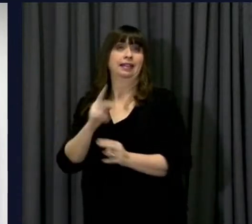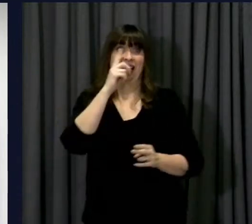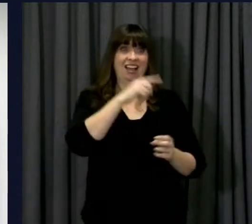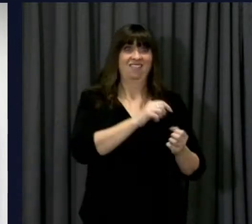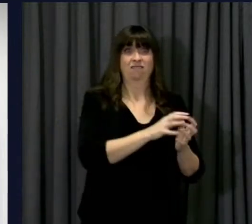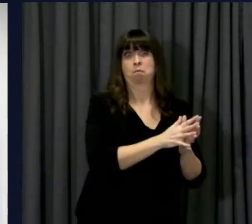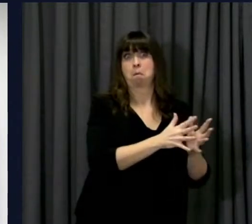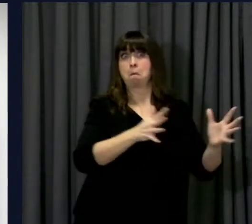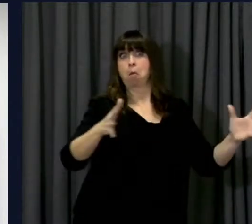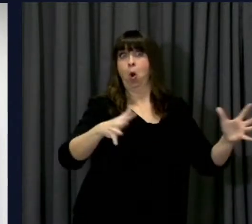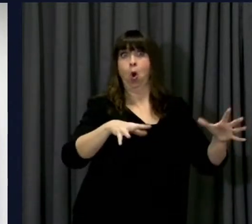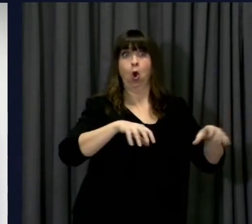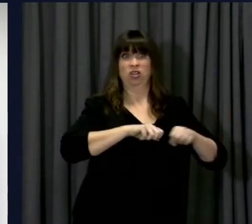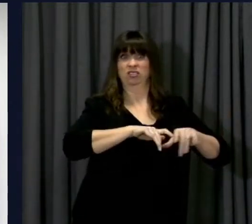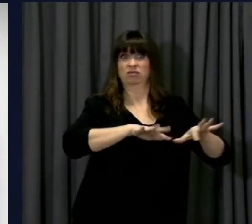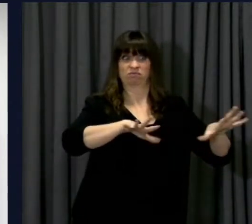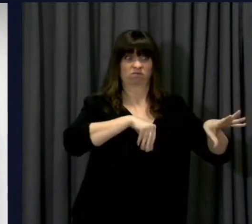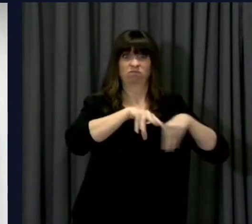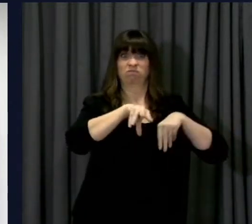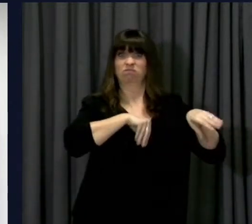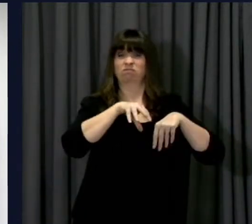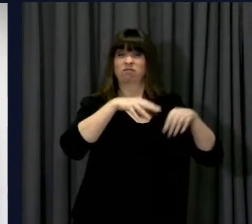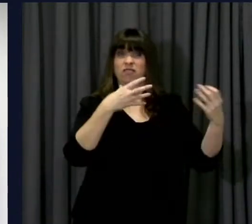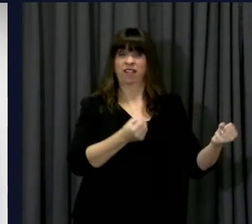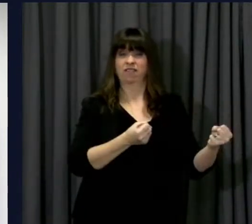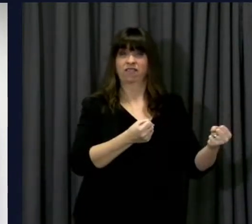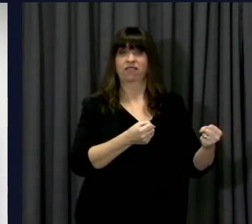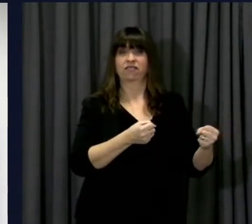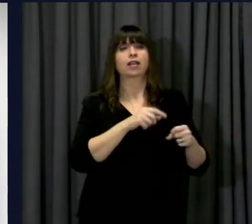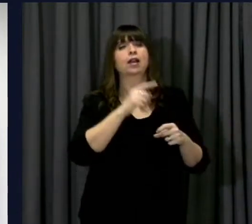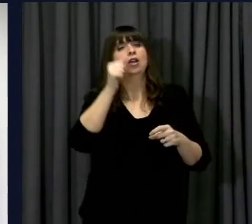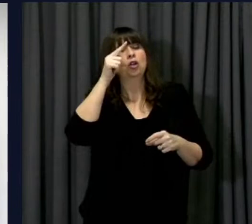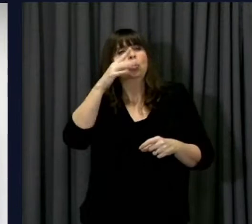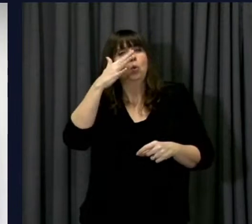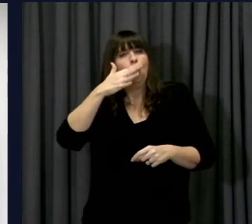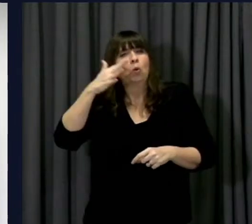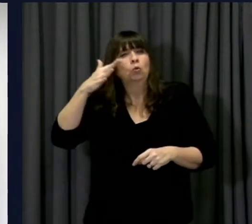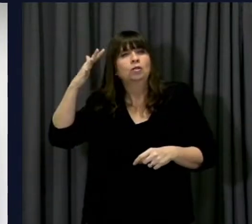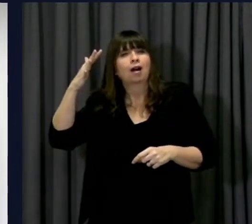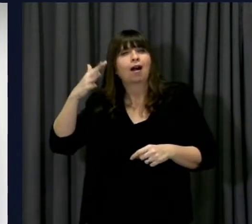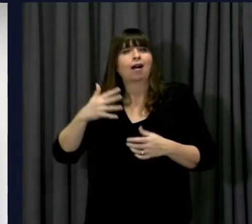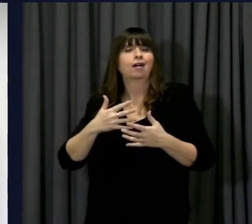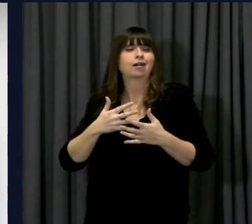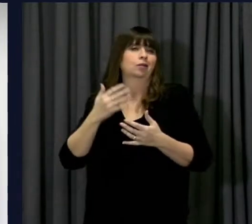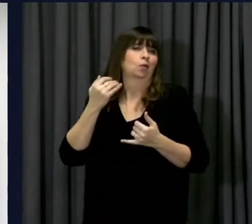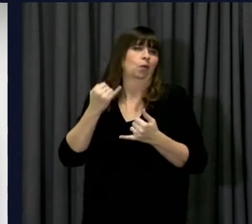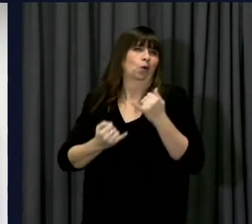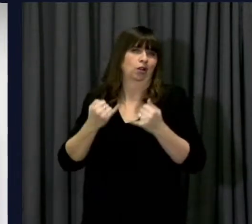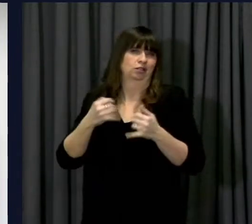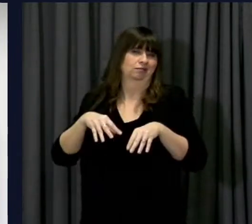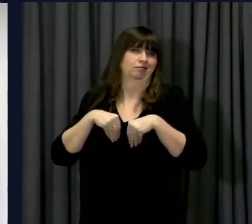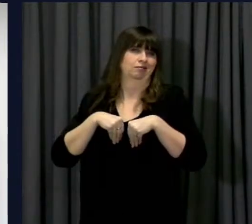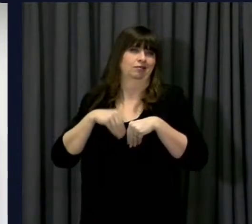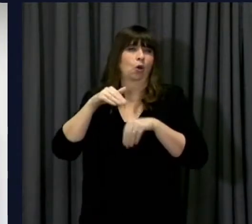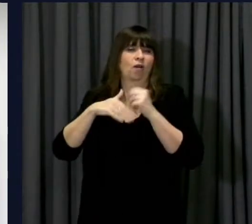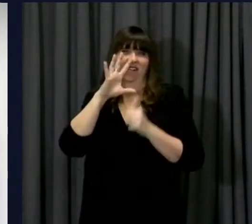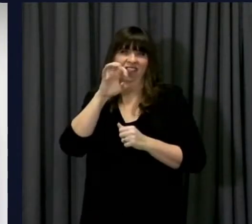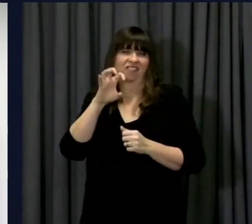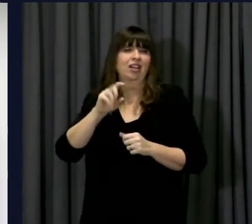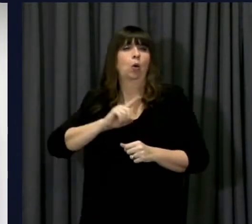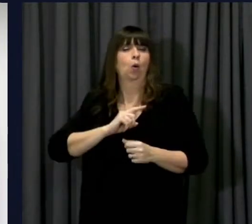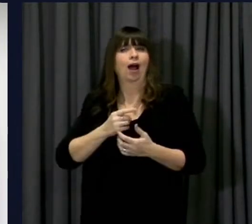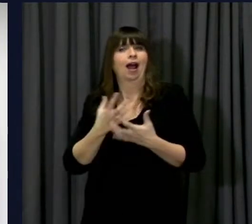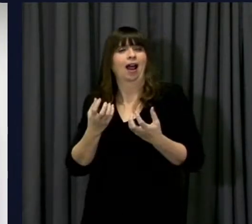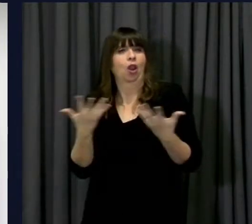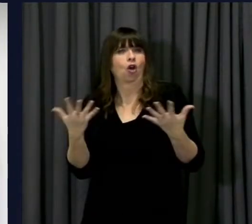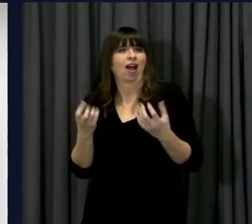have pre-existing healthcare conditions, and the older you get, the more likely you are to suffer harm, particularly to go above the age of 50. That's